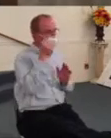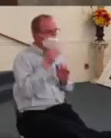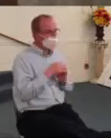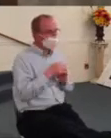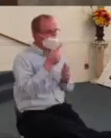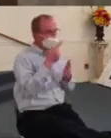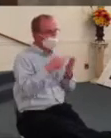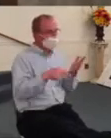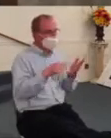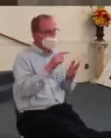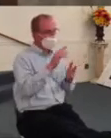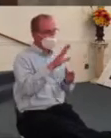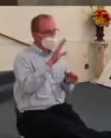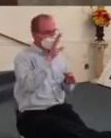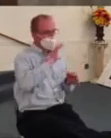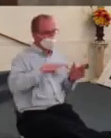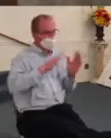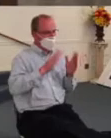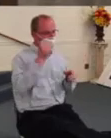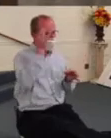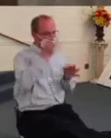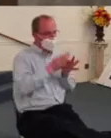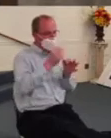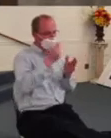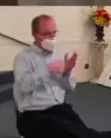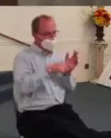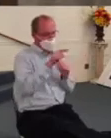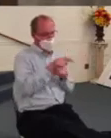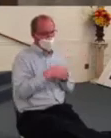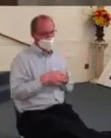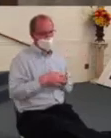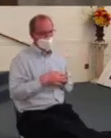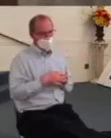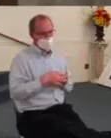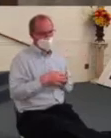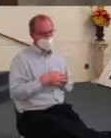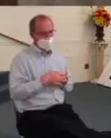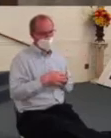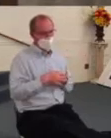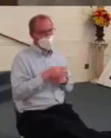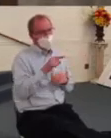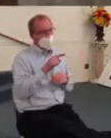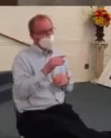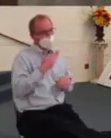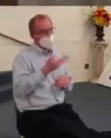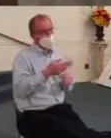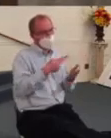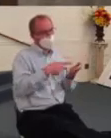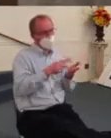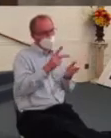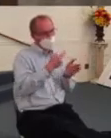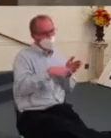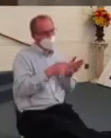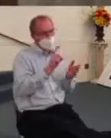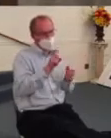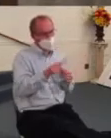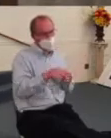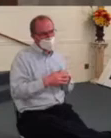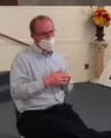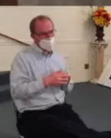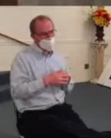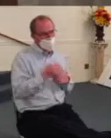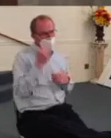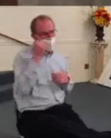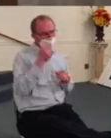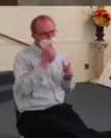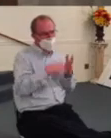And are we willing to pay the price? If it costs us nothing, that's probably what we get